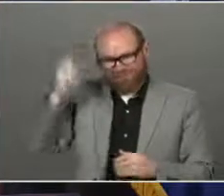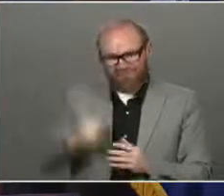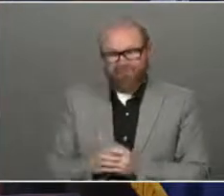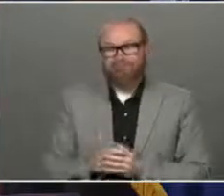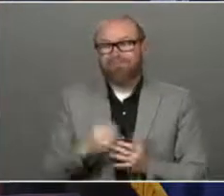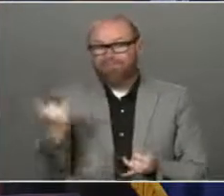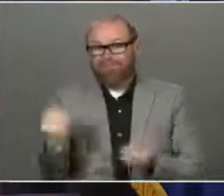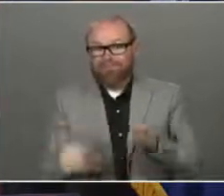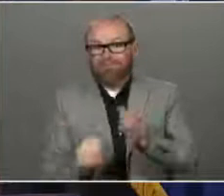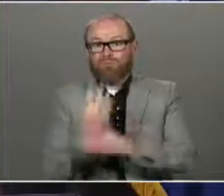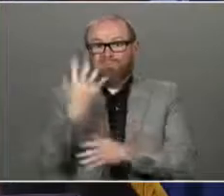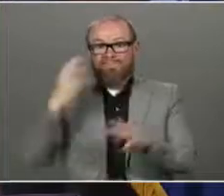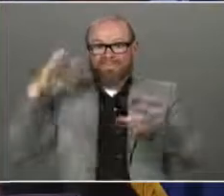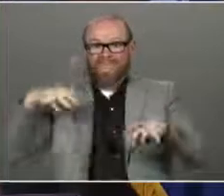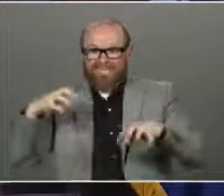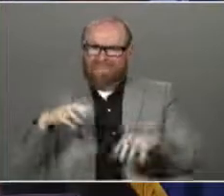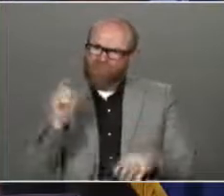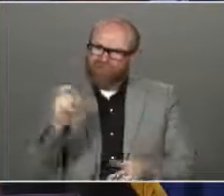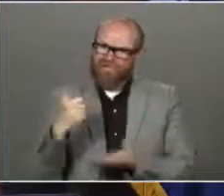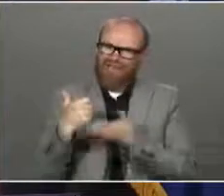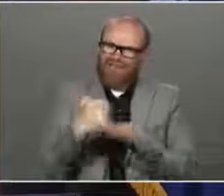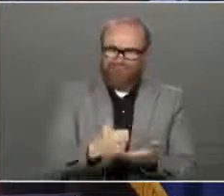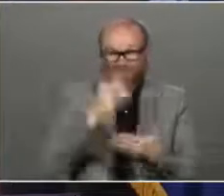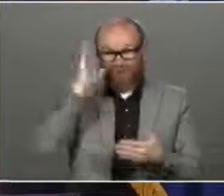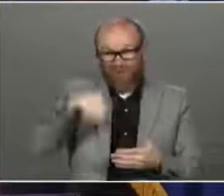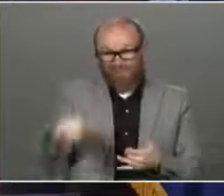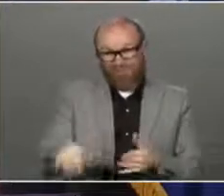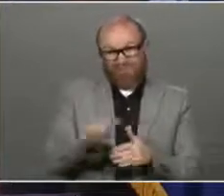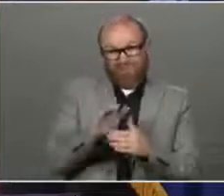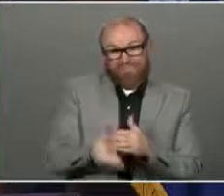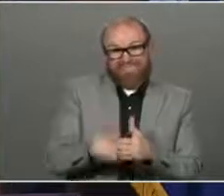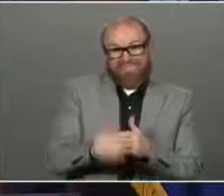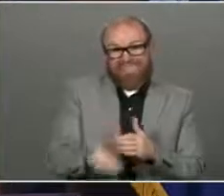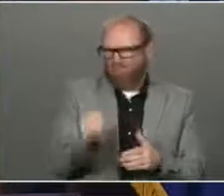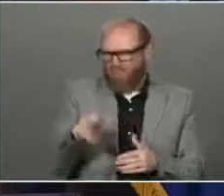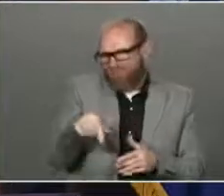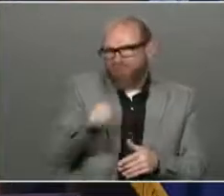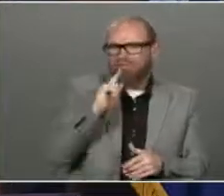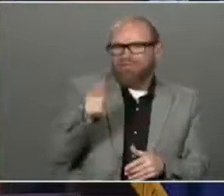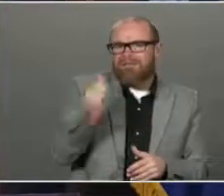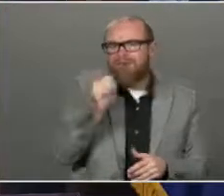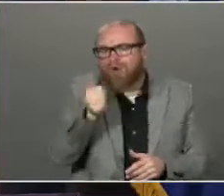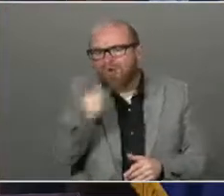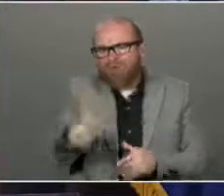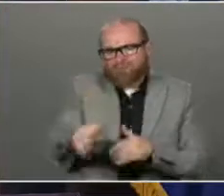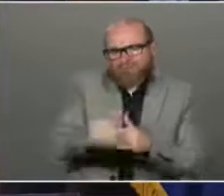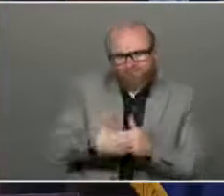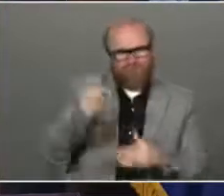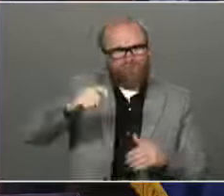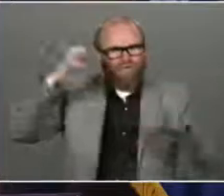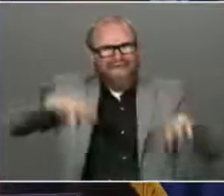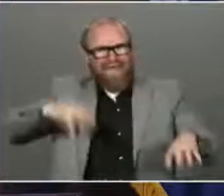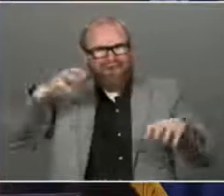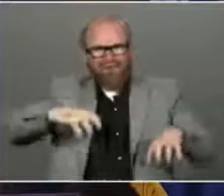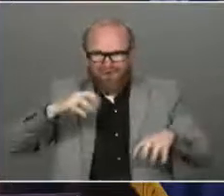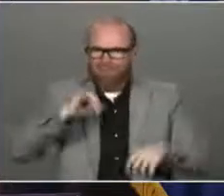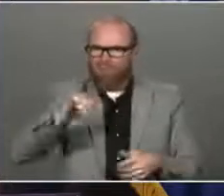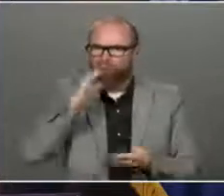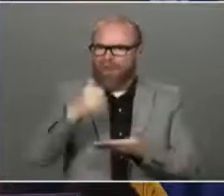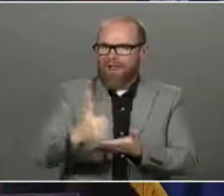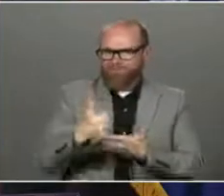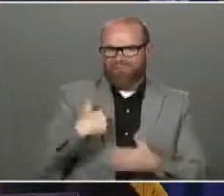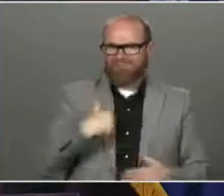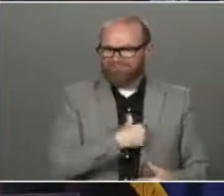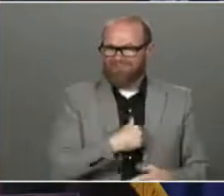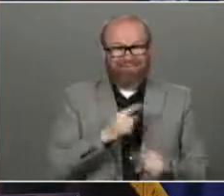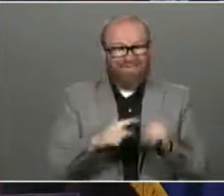spring storms are helping. We have an amazing storm that's coming over the next few days. We're very excited about that. All of those will help. Unfortunately, it's not